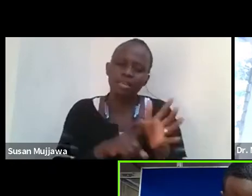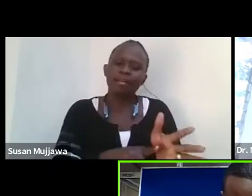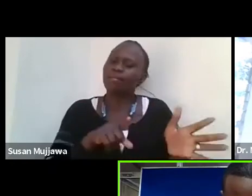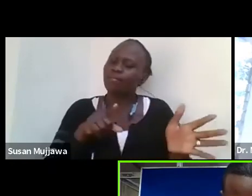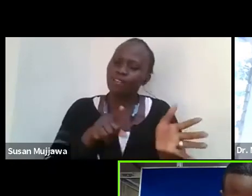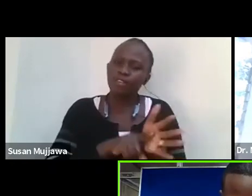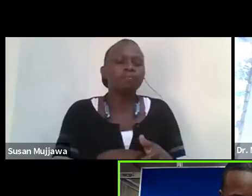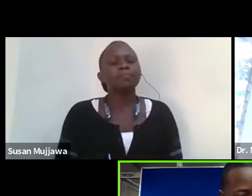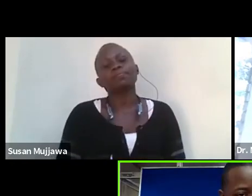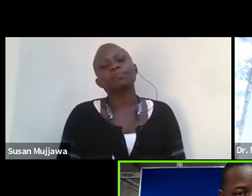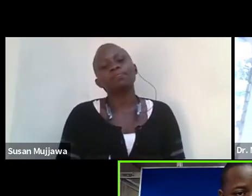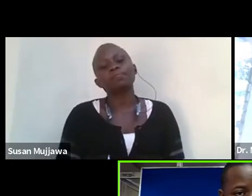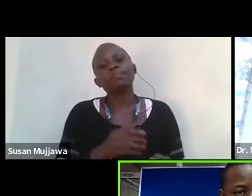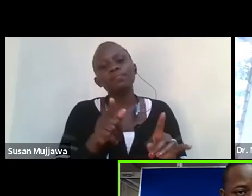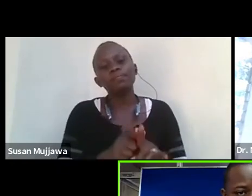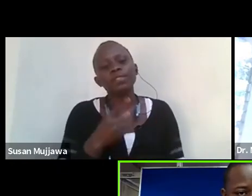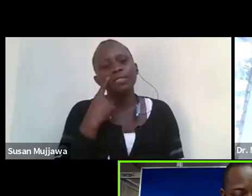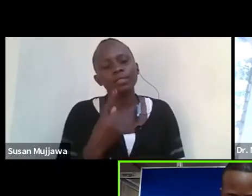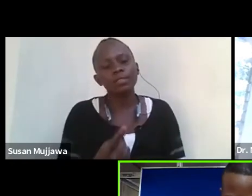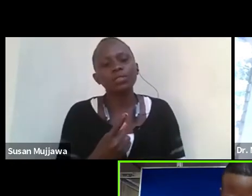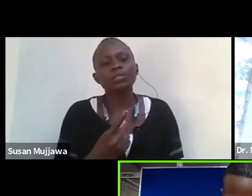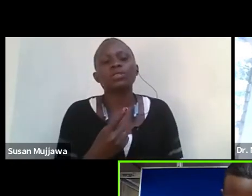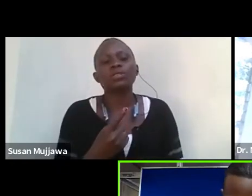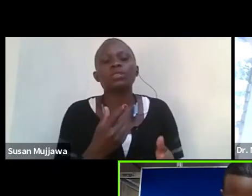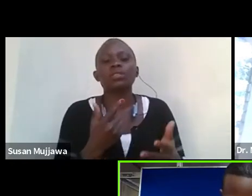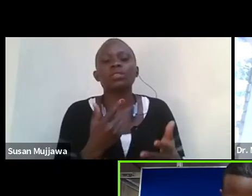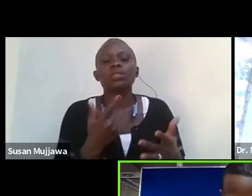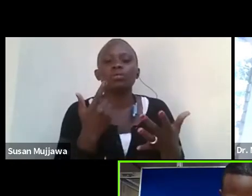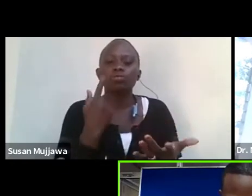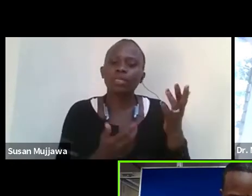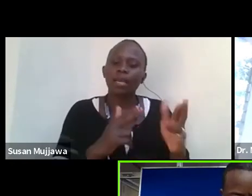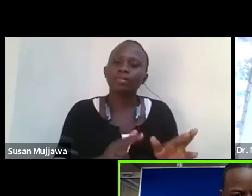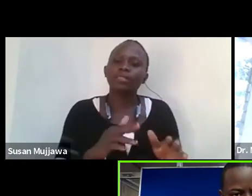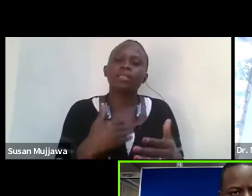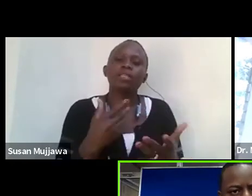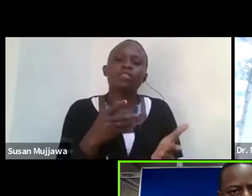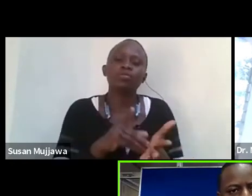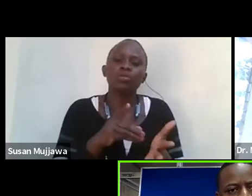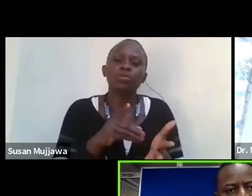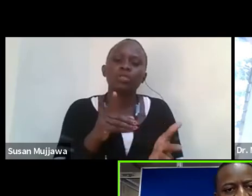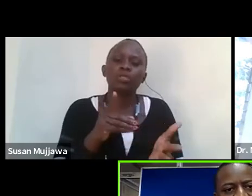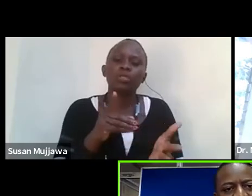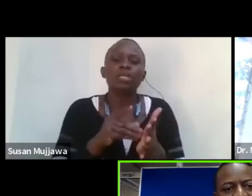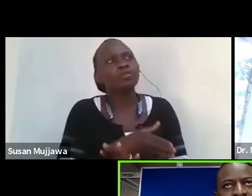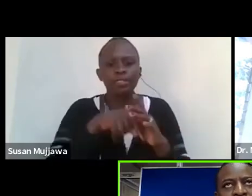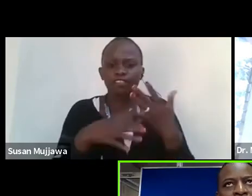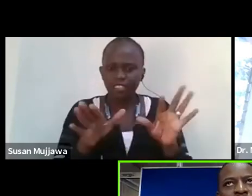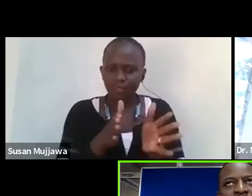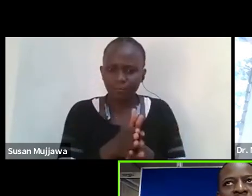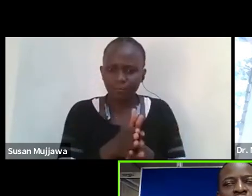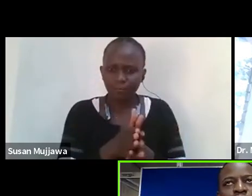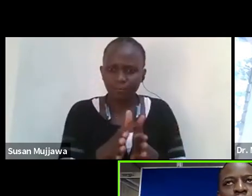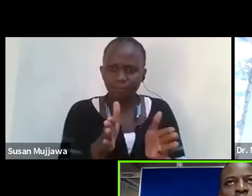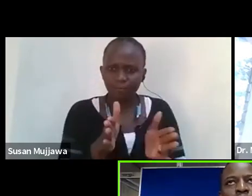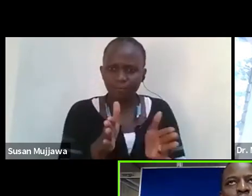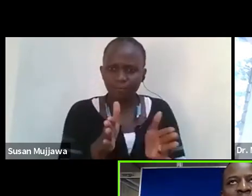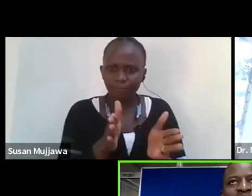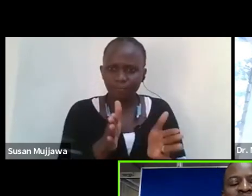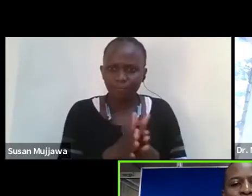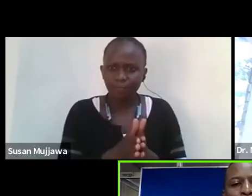looked into the uncertainty it comes with. I think it's a doctor who has well detailed this. The uncertainty in regards